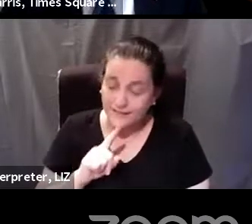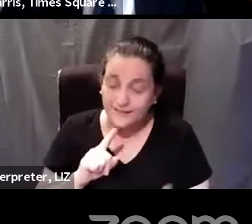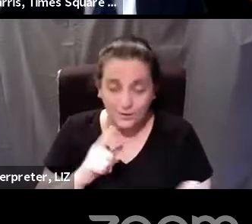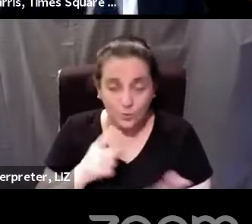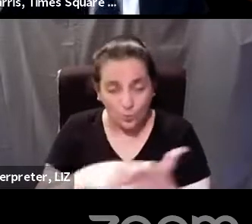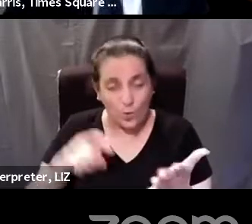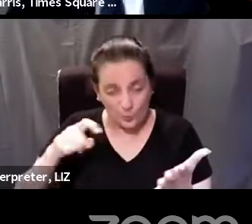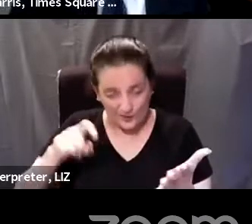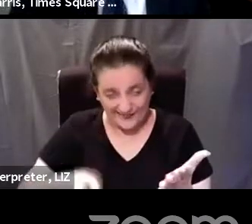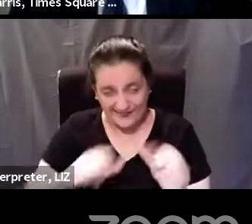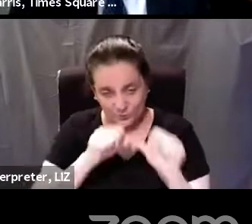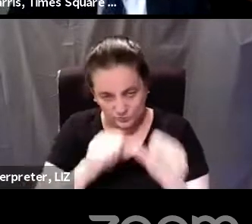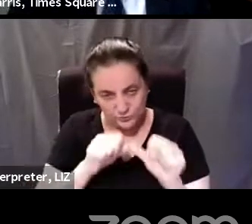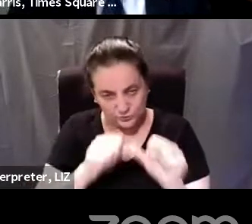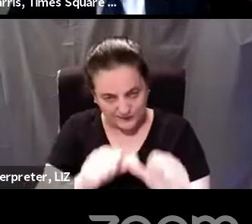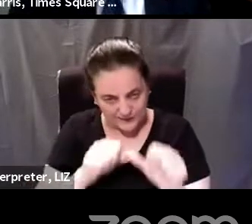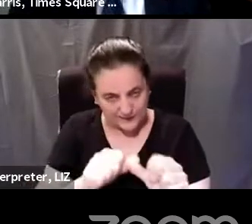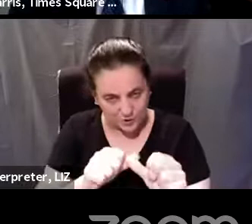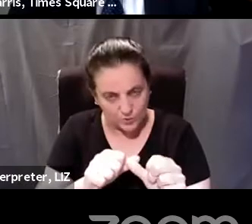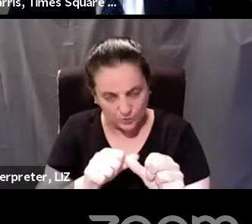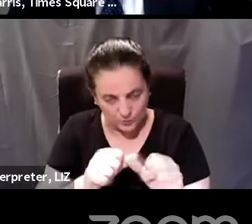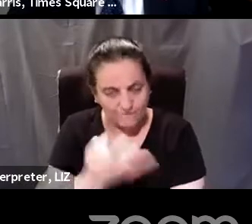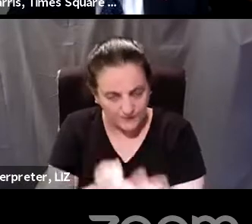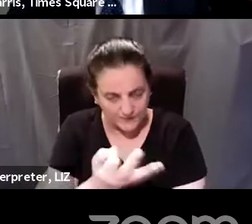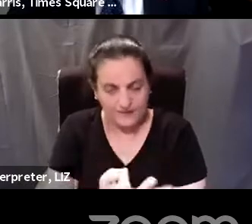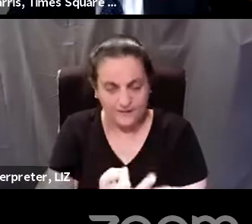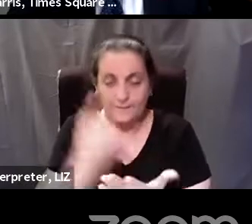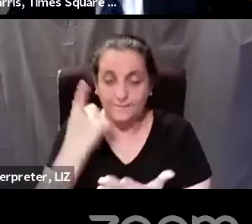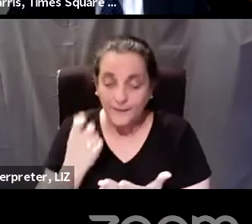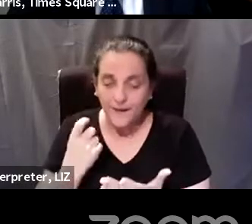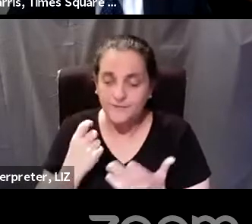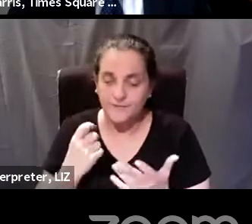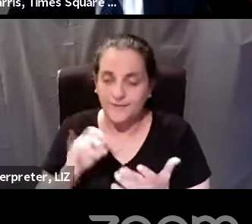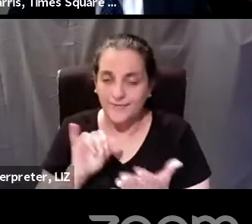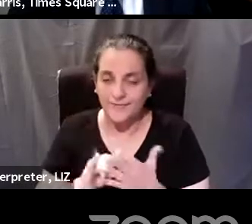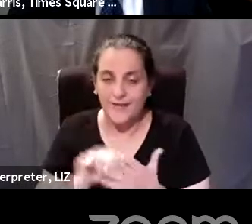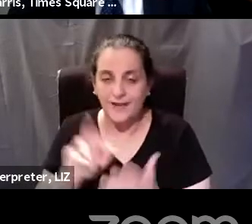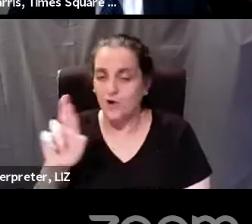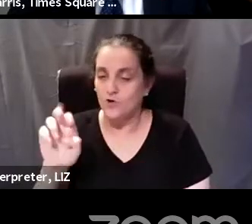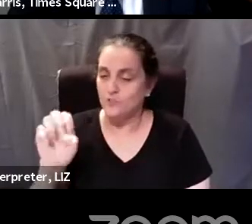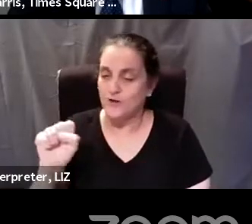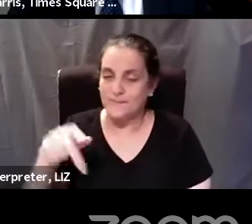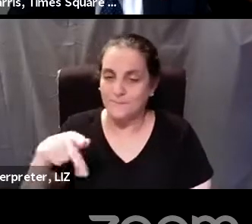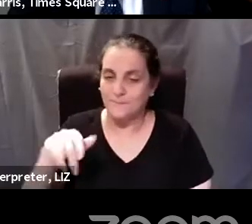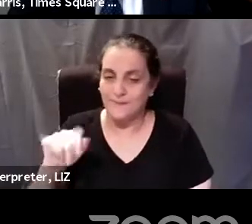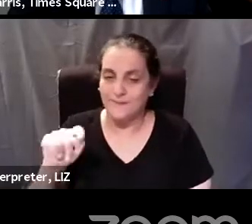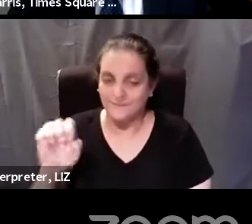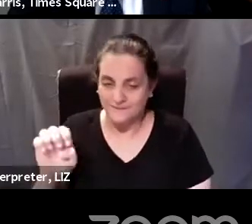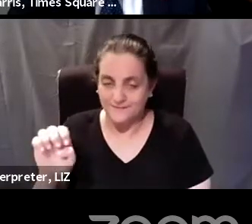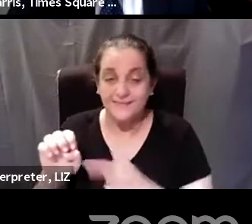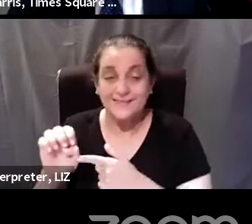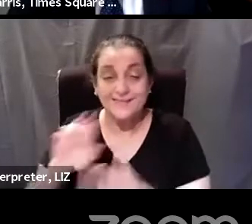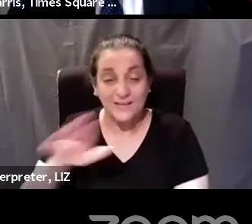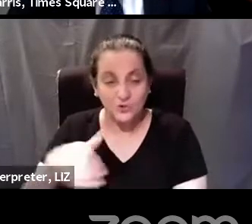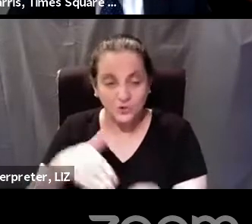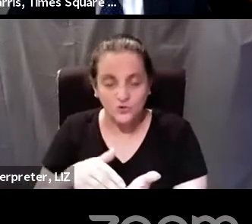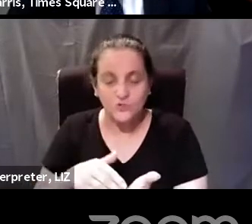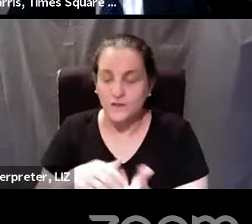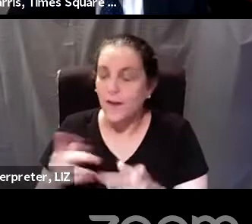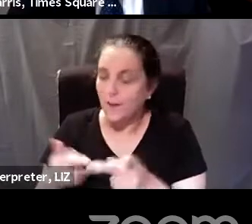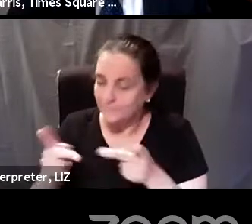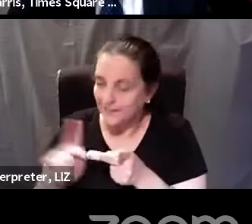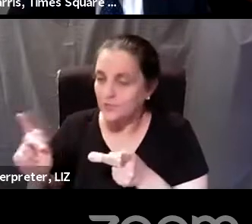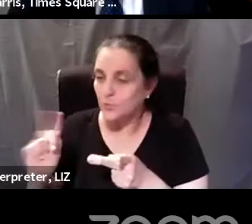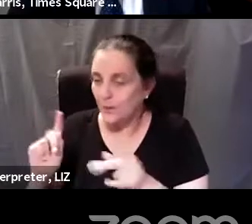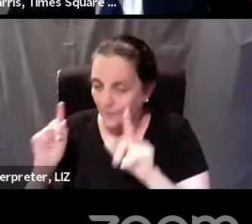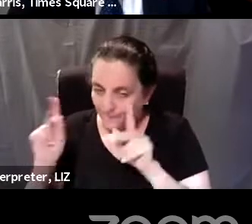to keep building up and need to keep funding. And respite centers are a perfect example of that. Respite centers being a place that people can go